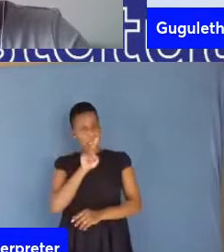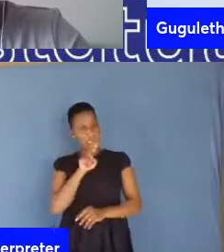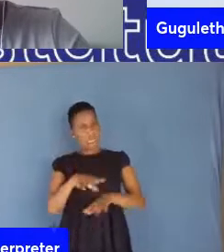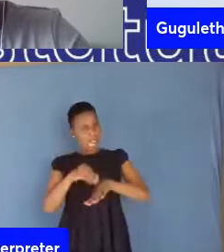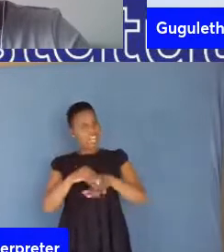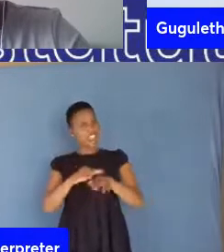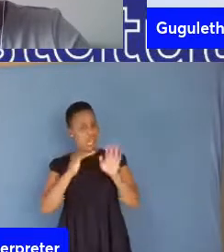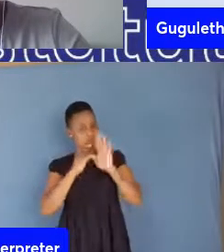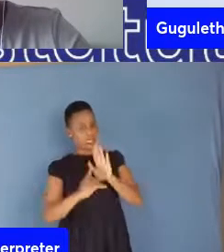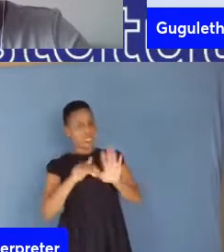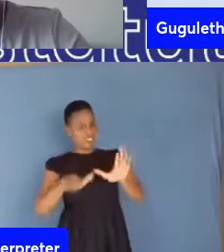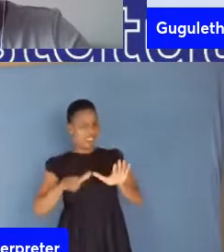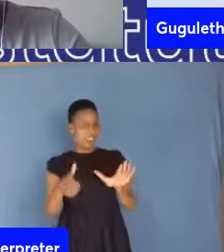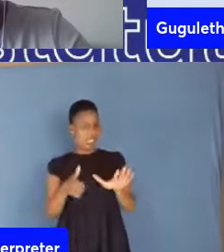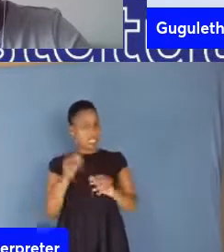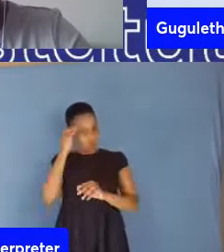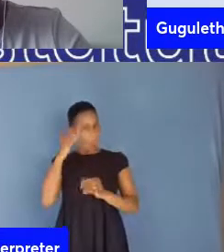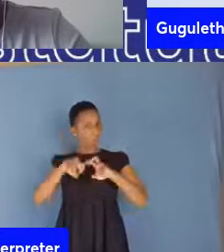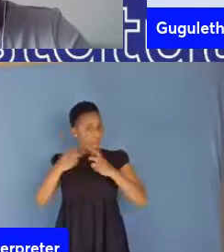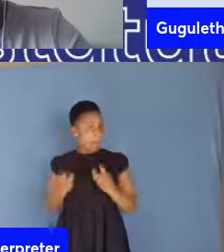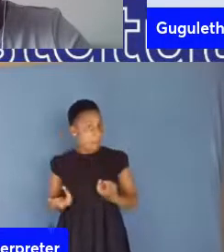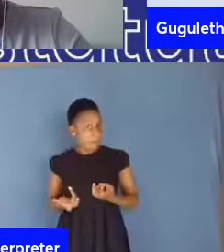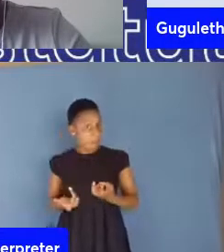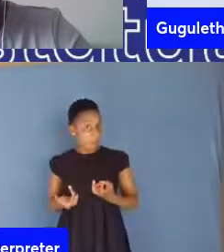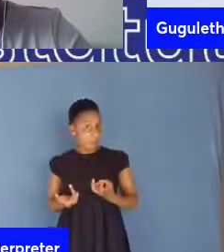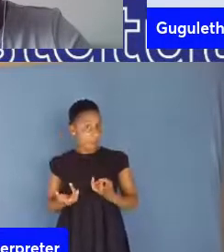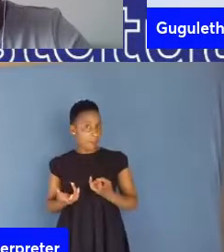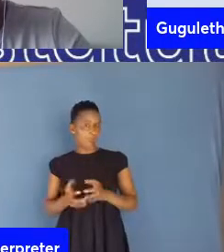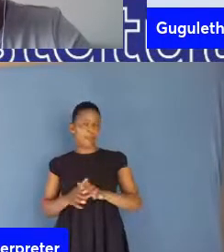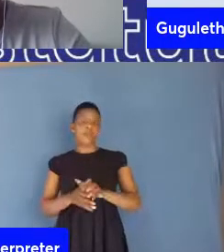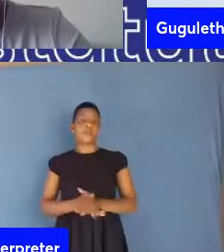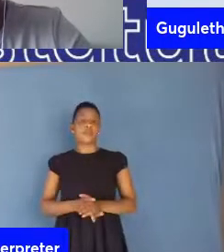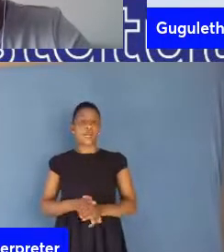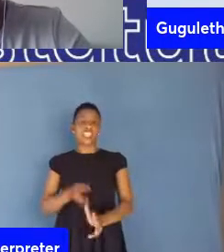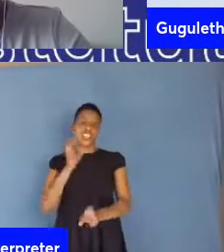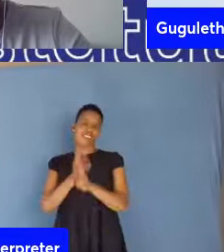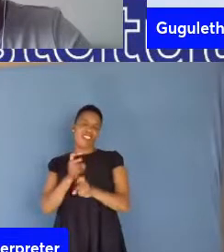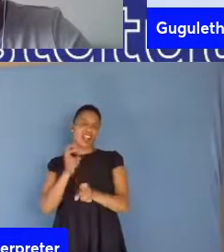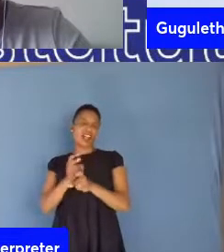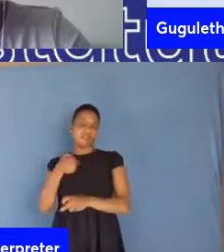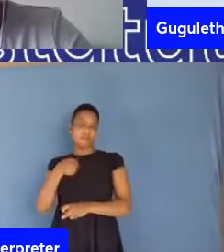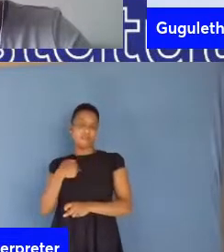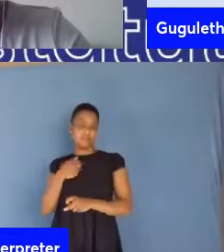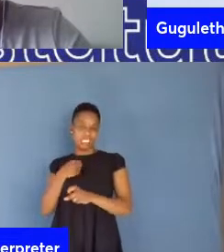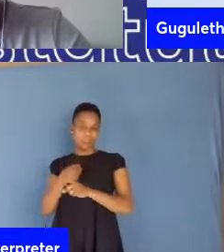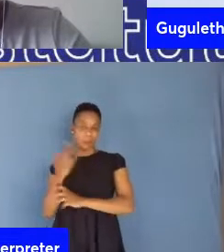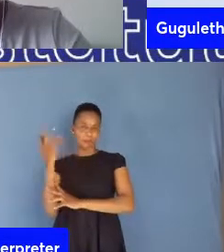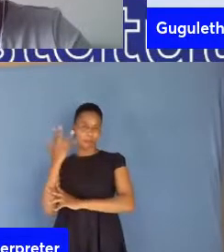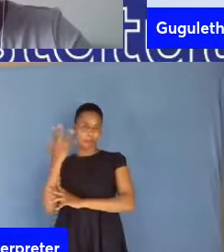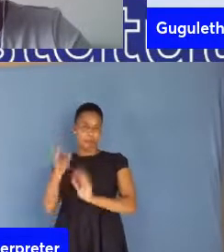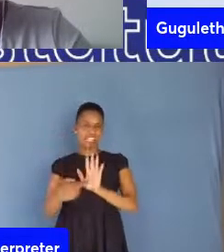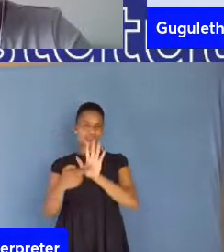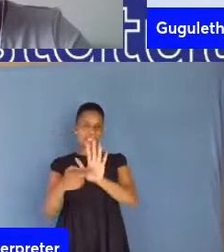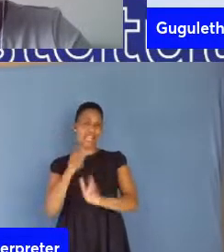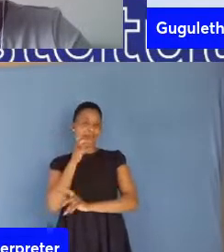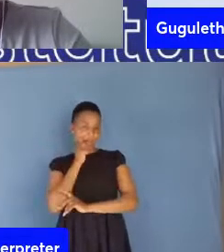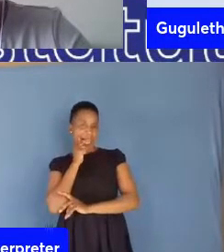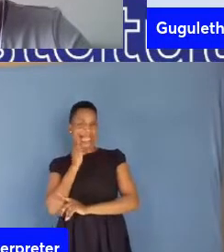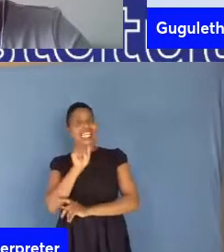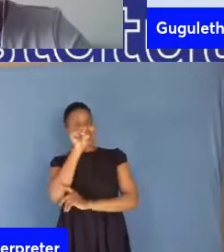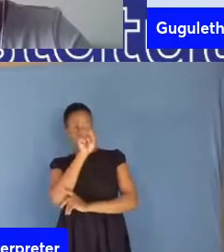It's a difficult one to speak on behalf of men who actually are perpetrators of statutory rape or